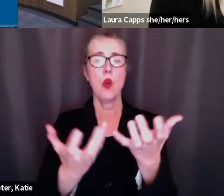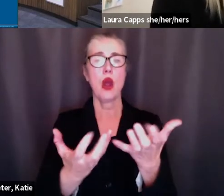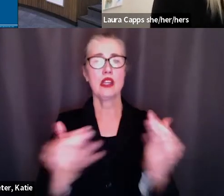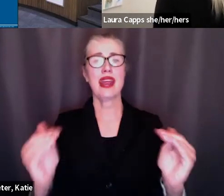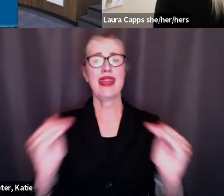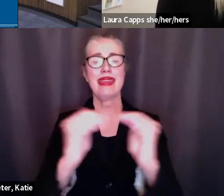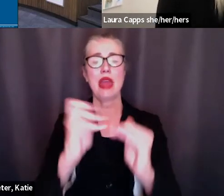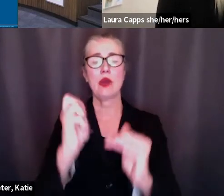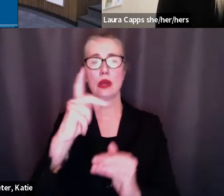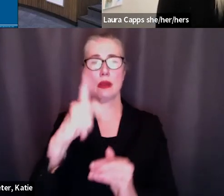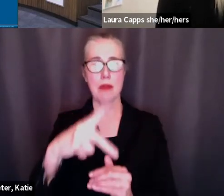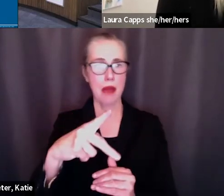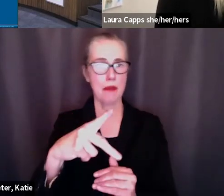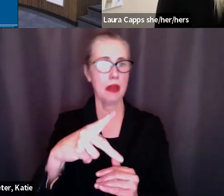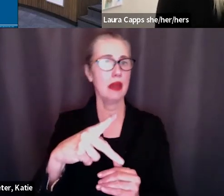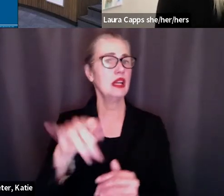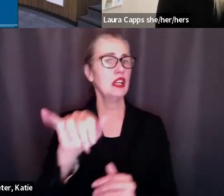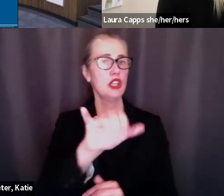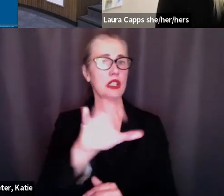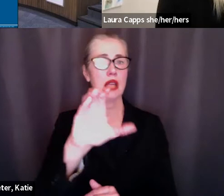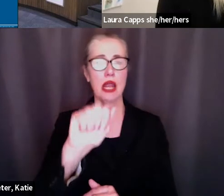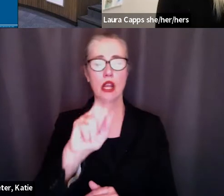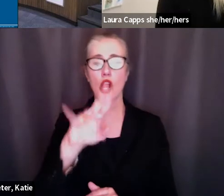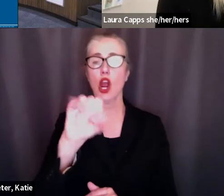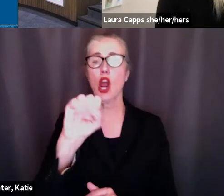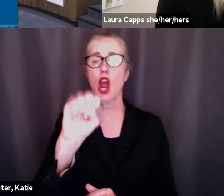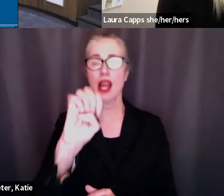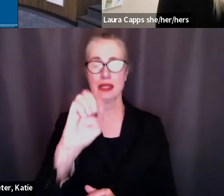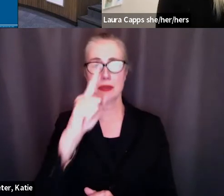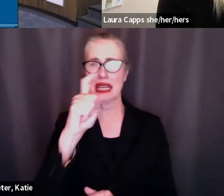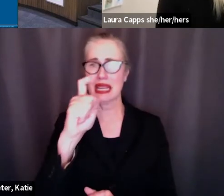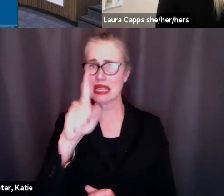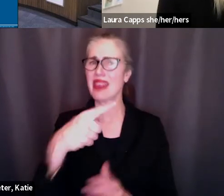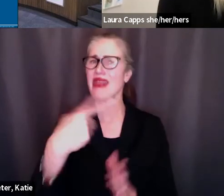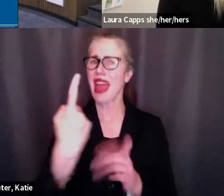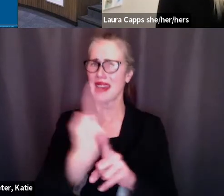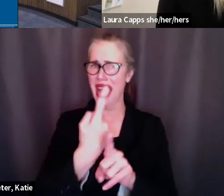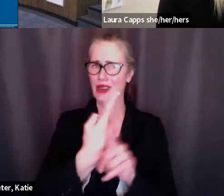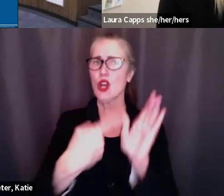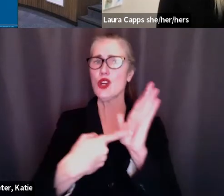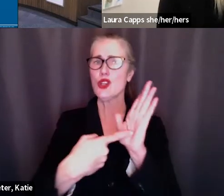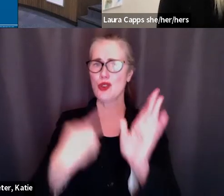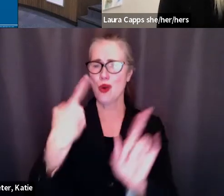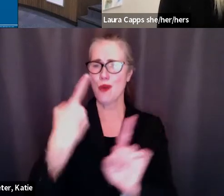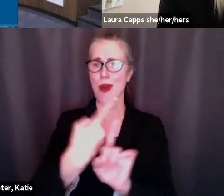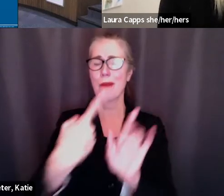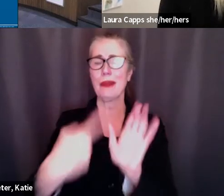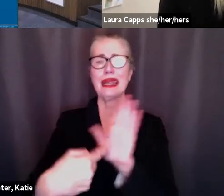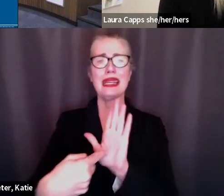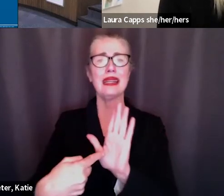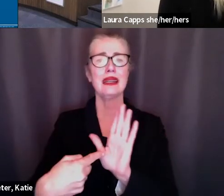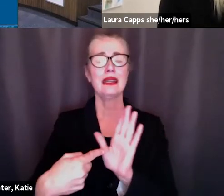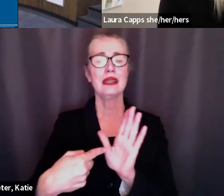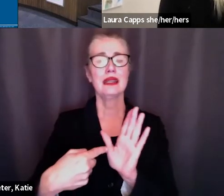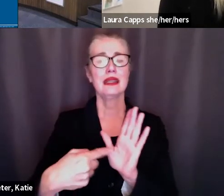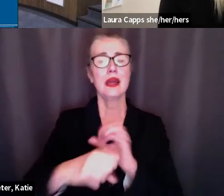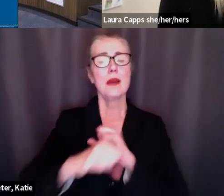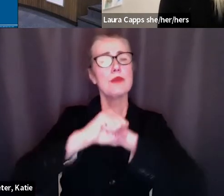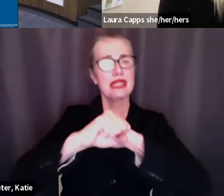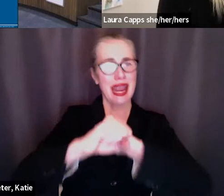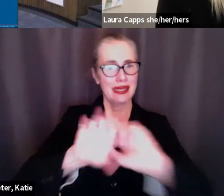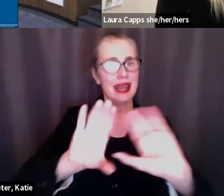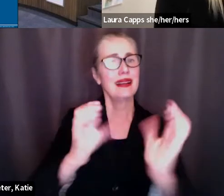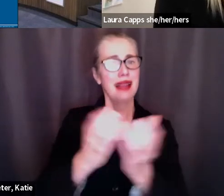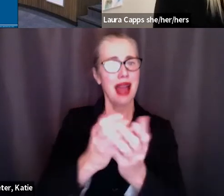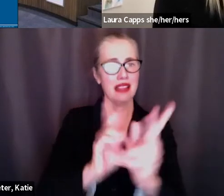submitted by haas and fla because they most accurately allows for the proper representation of protected classes